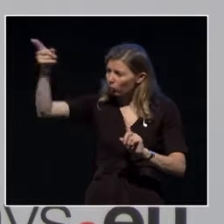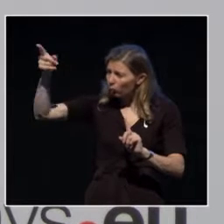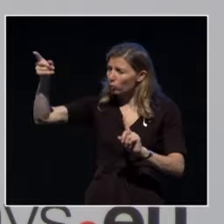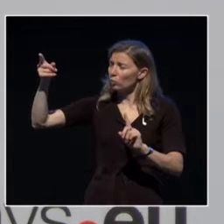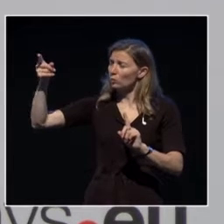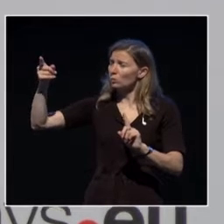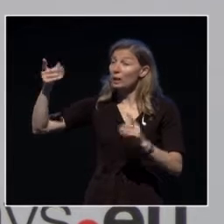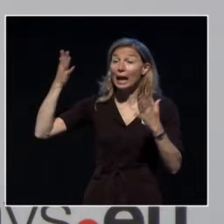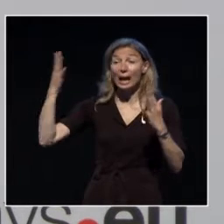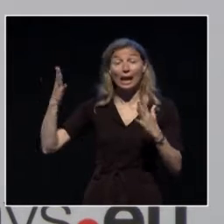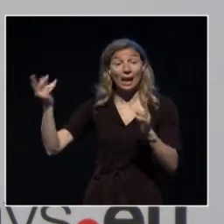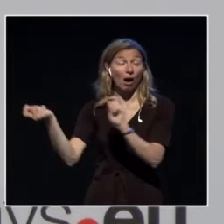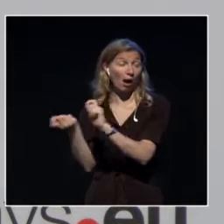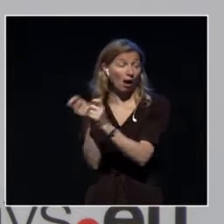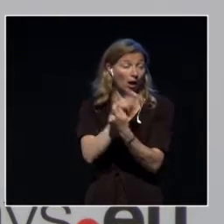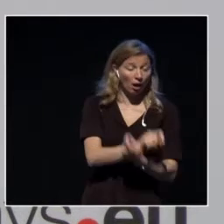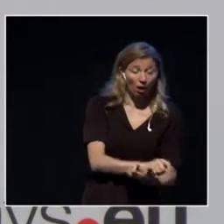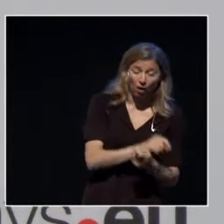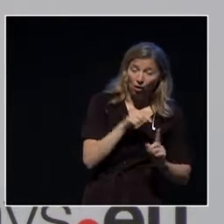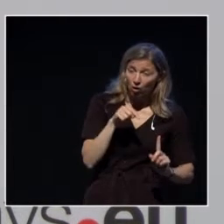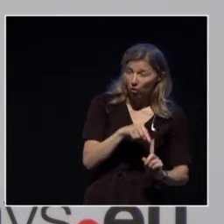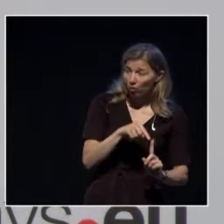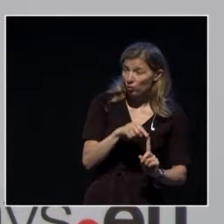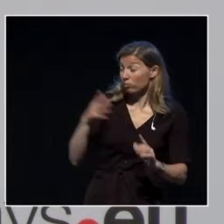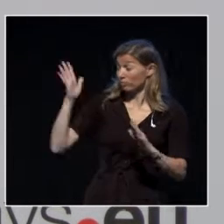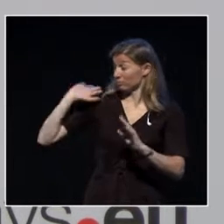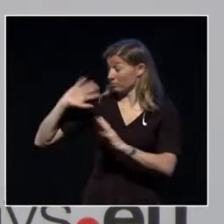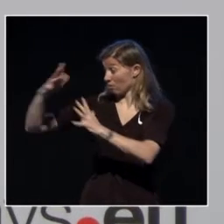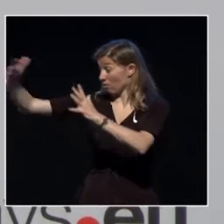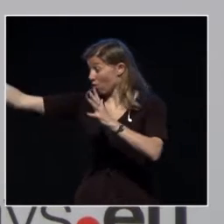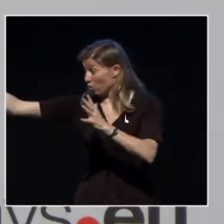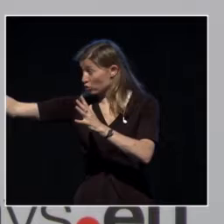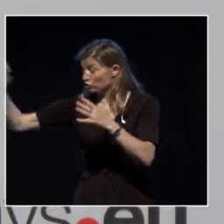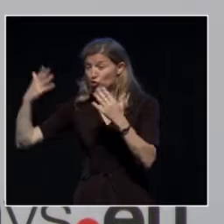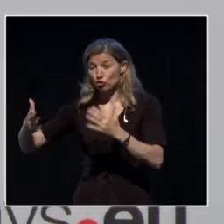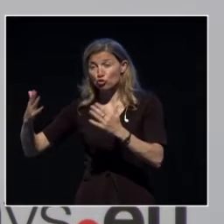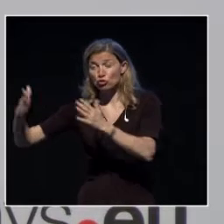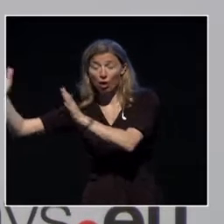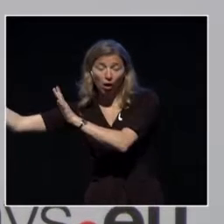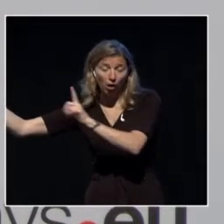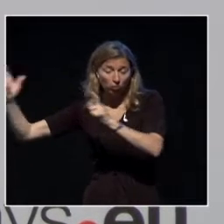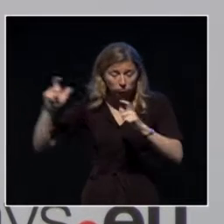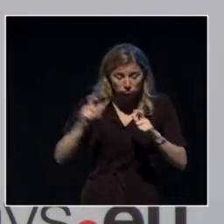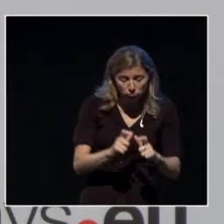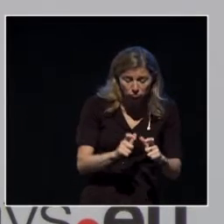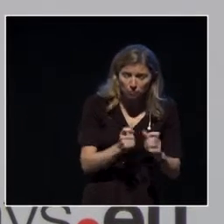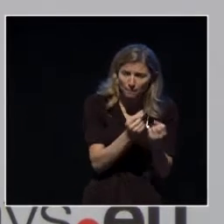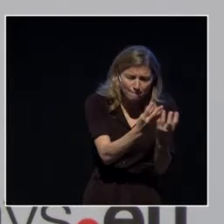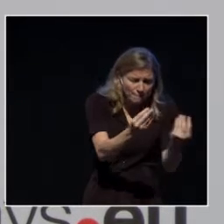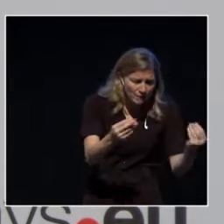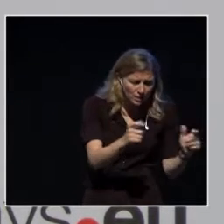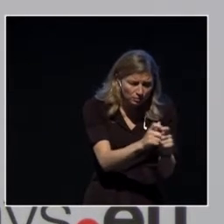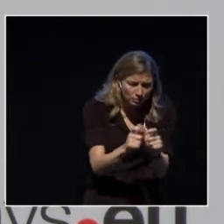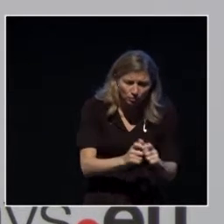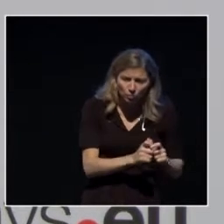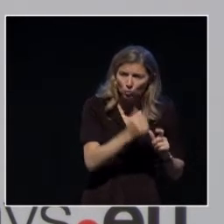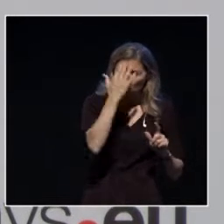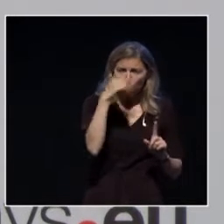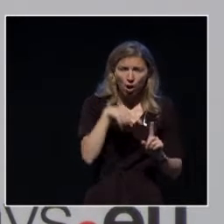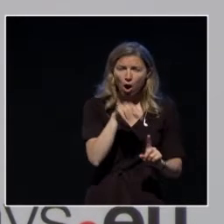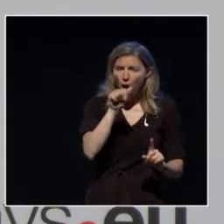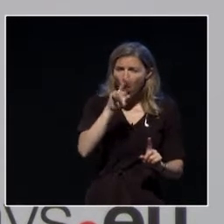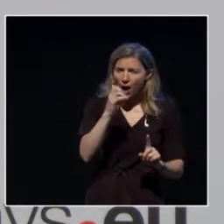are likely to be making a transition from large companies to a large number of small companies. And so